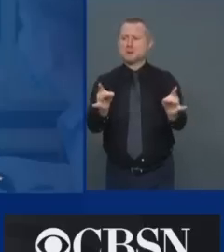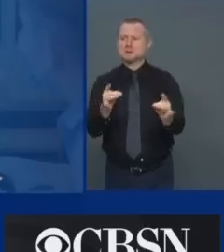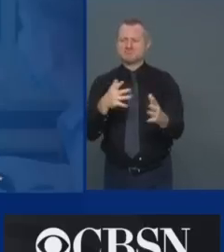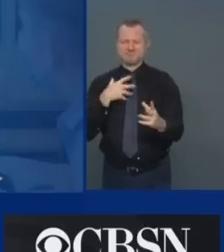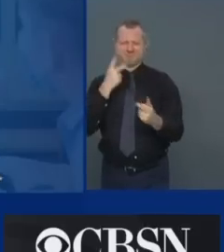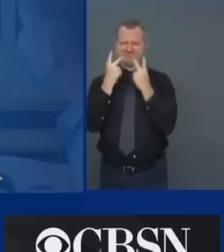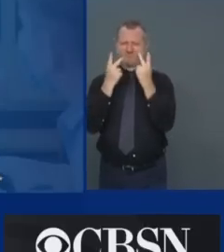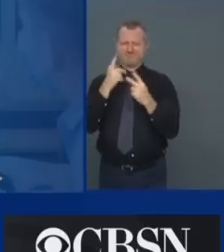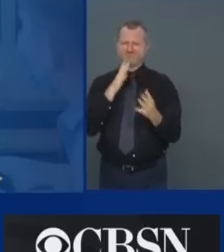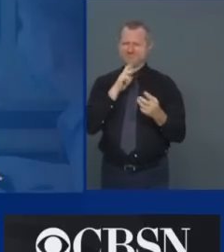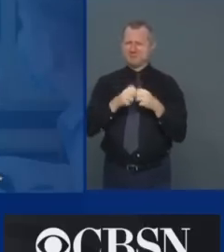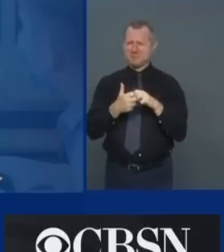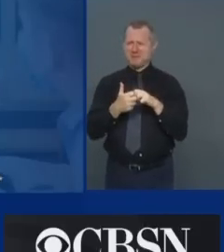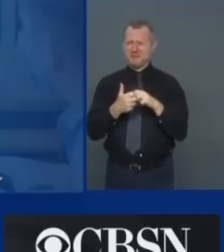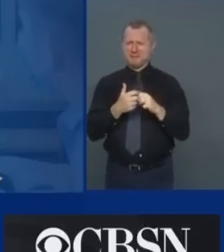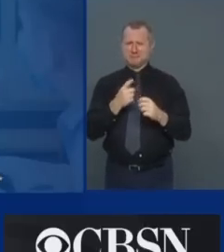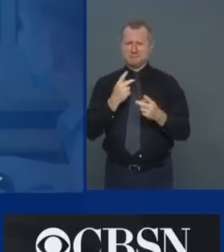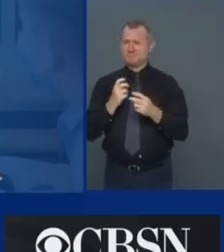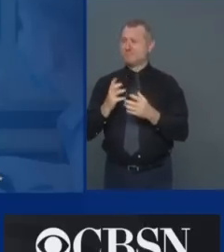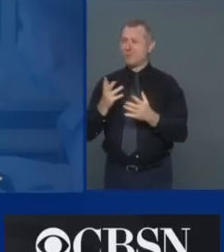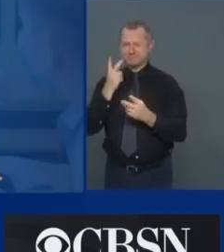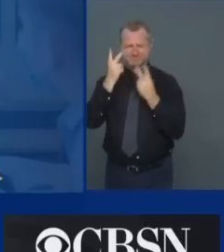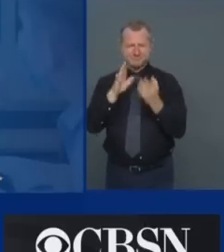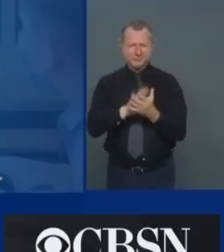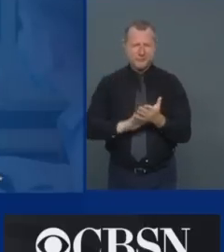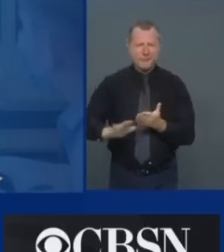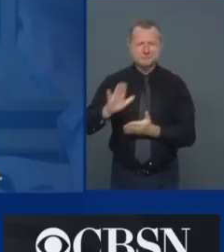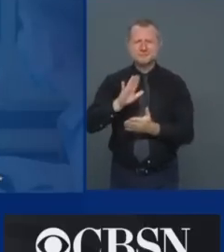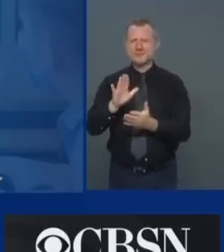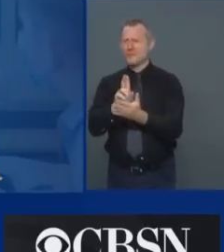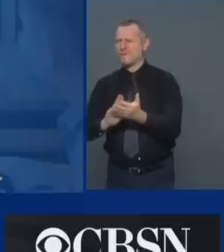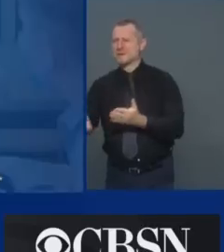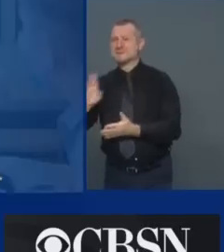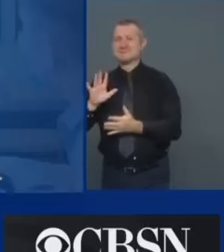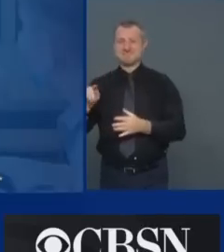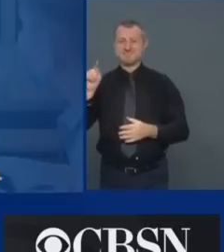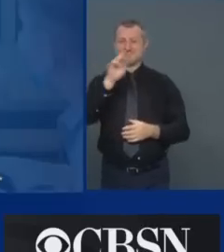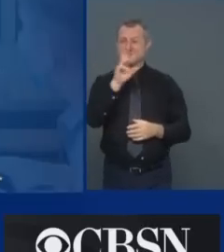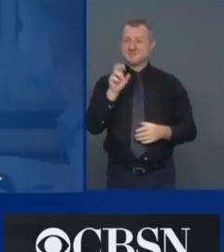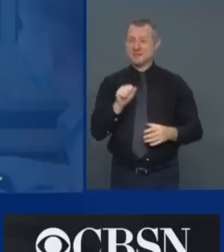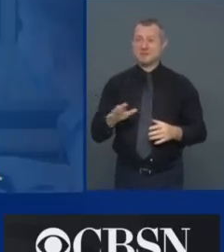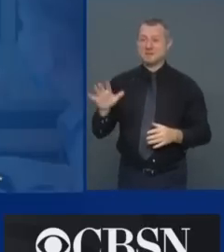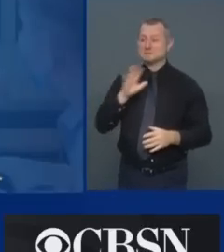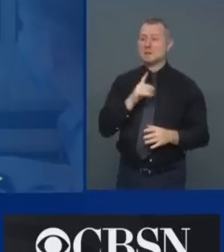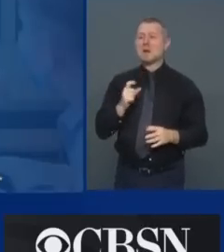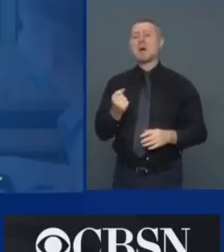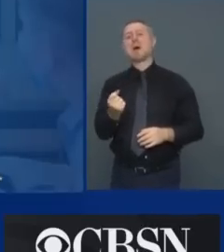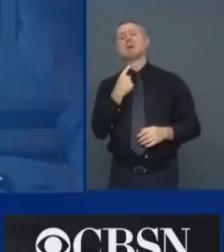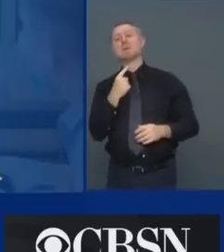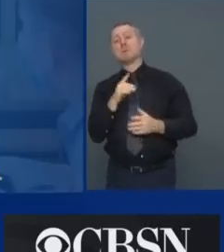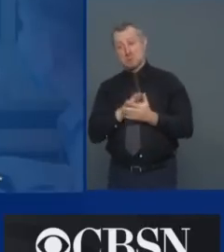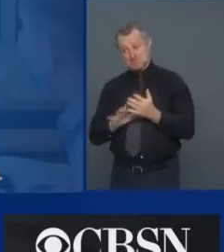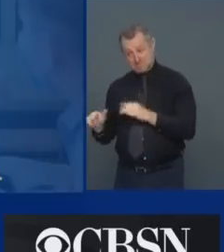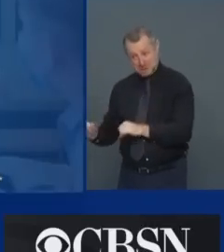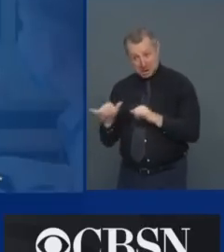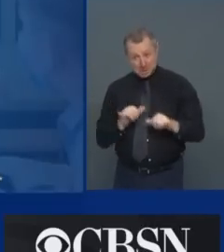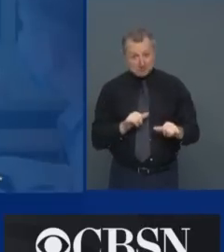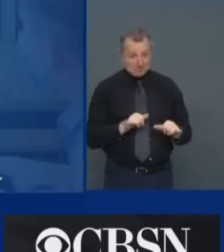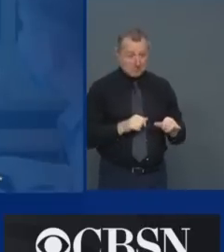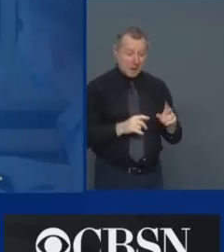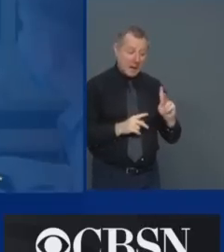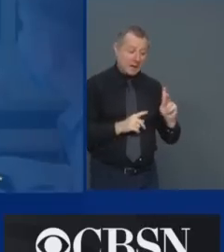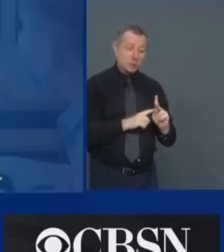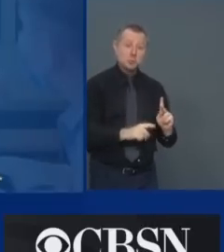state. Are the colleges the same as K-12? No. But there are certain factors that are the